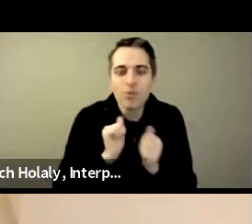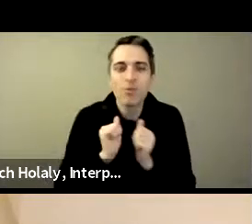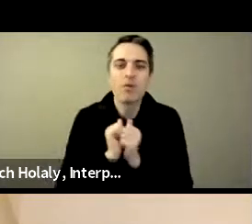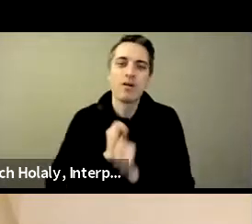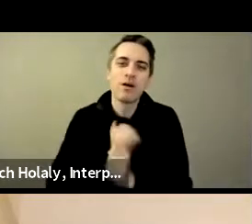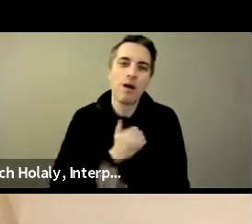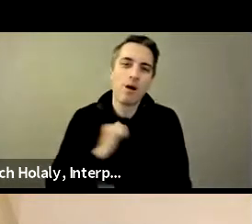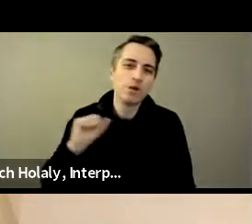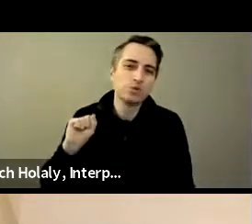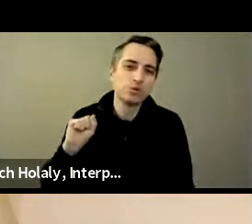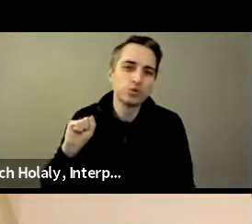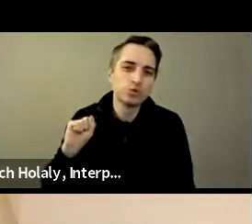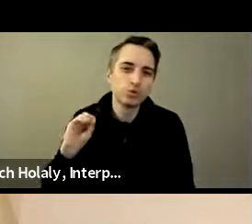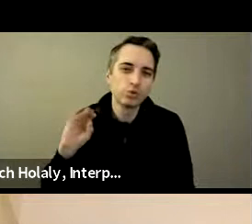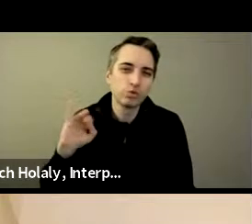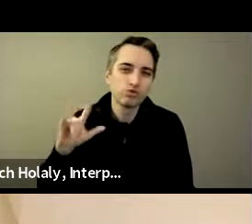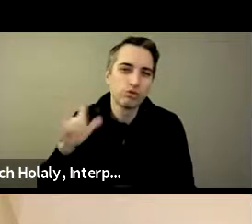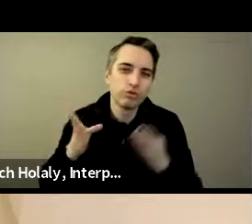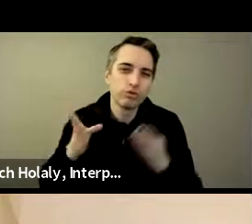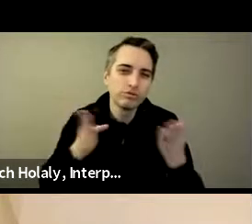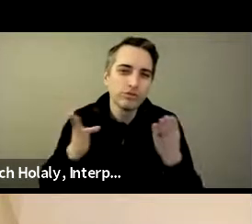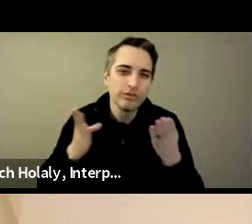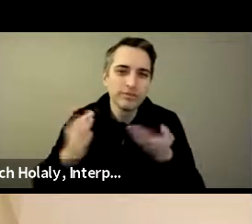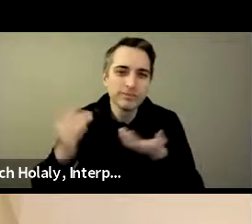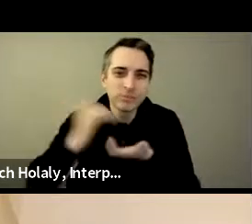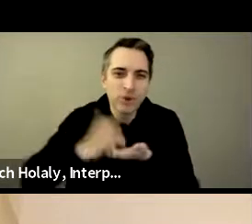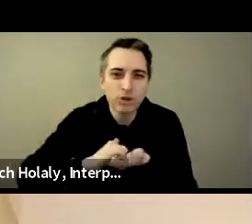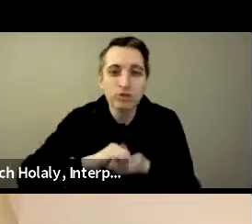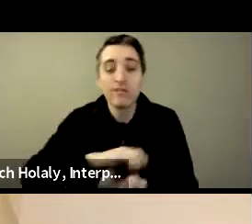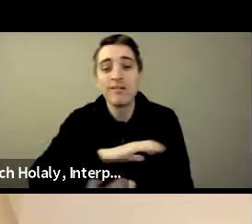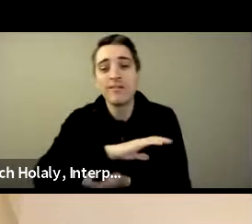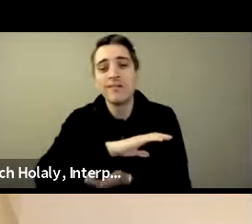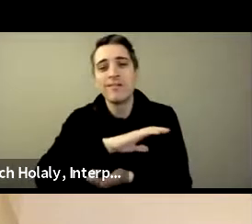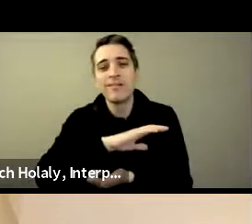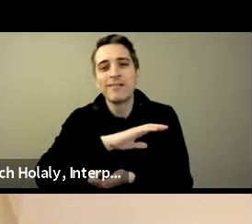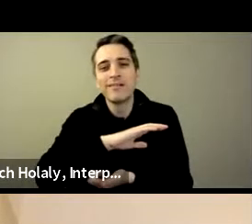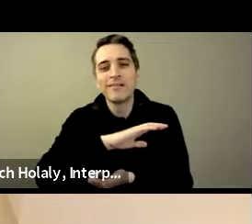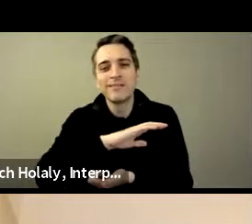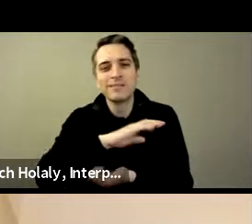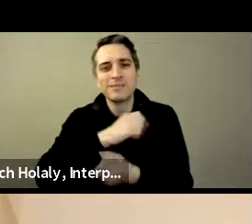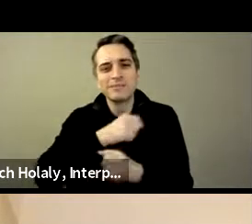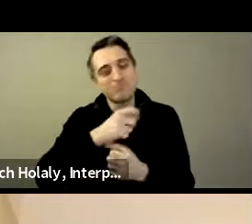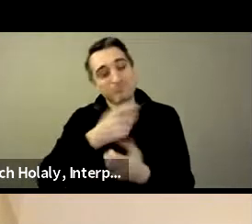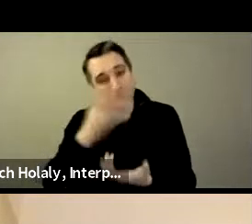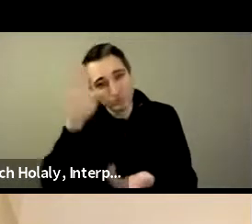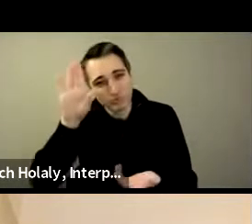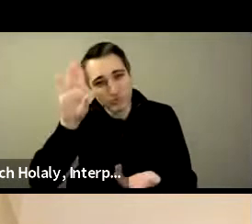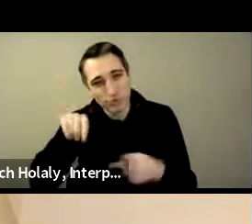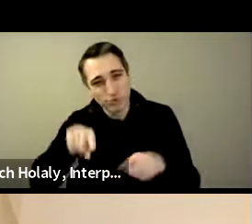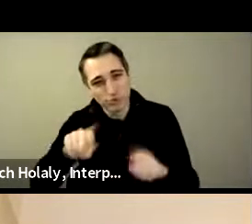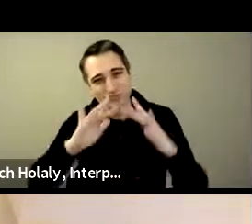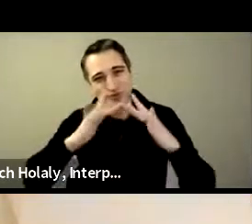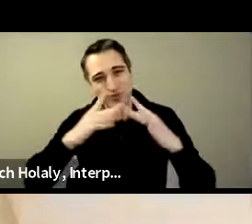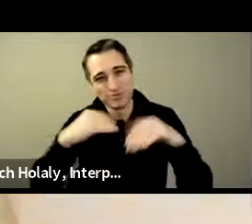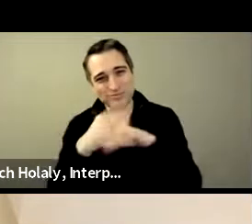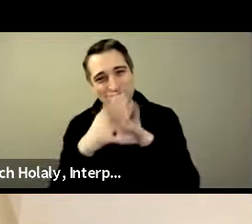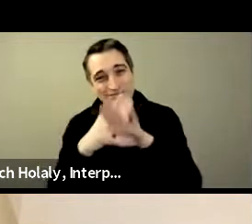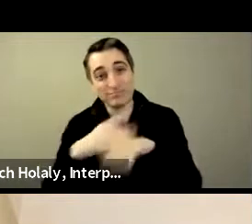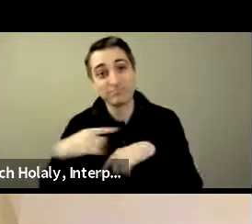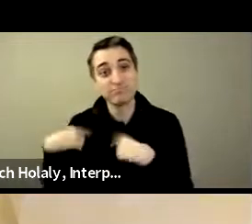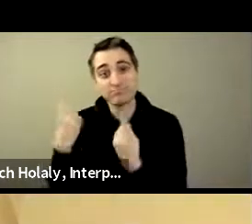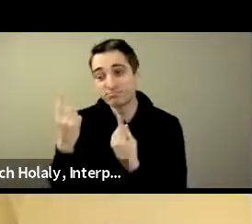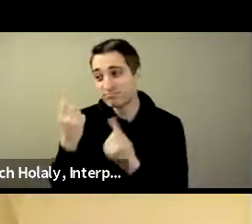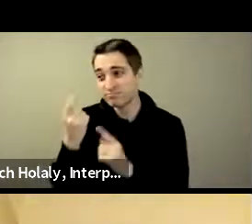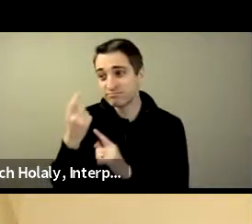services and the resources in a virtual format world. Over the last few months, thousands of